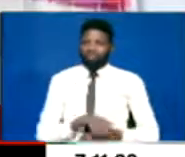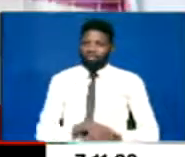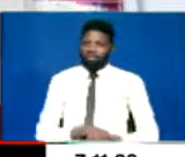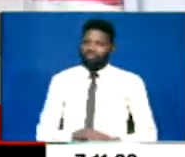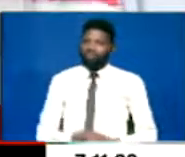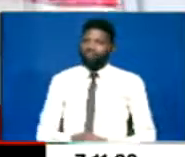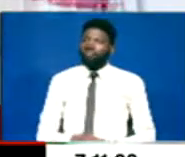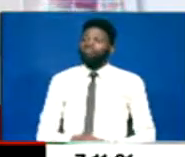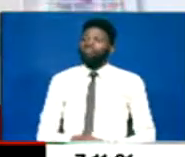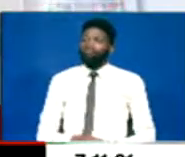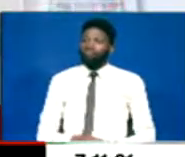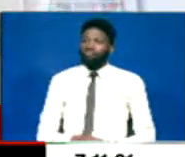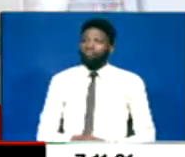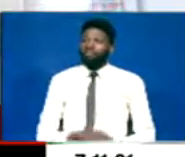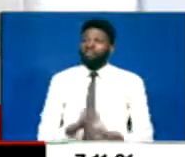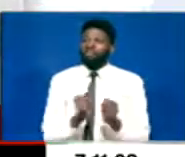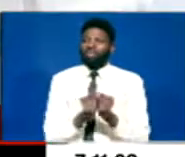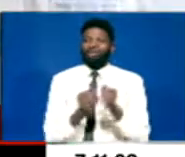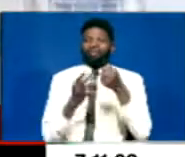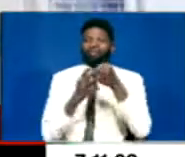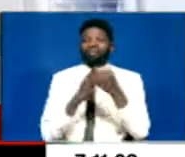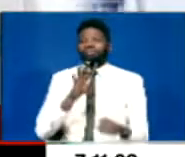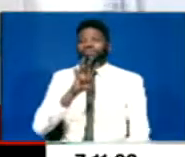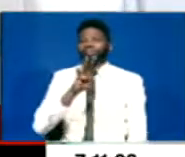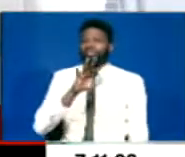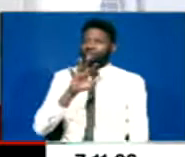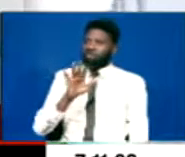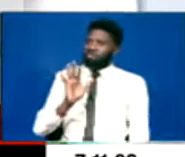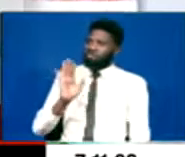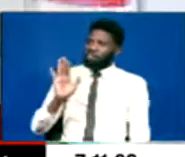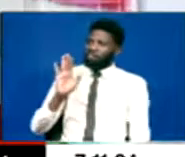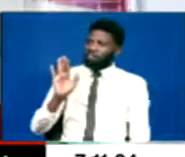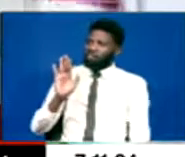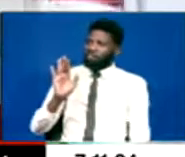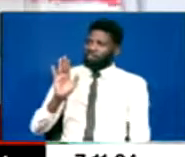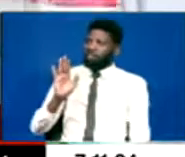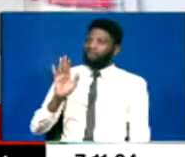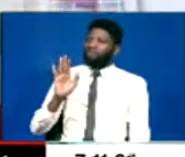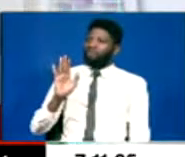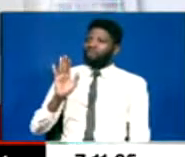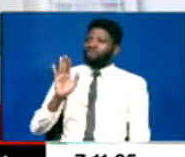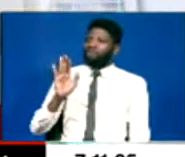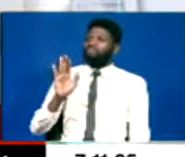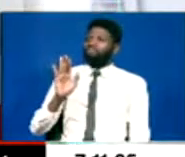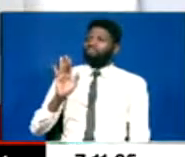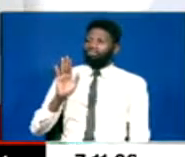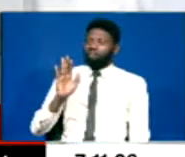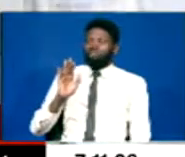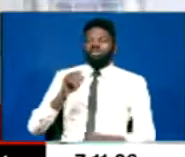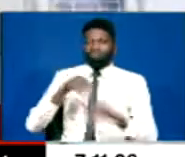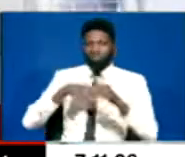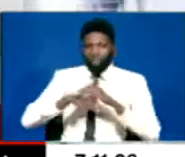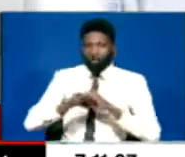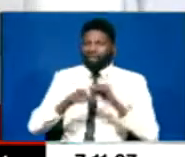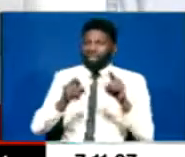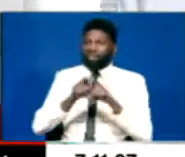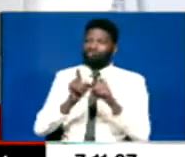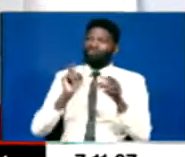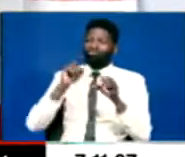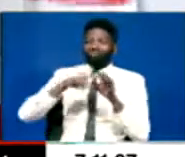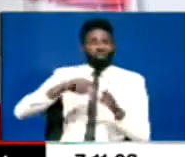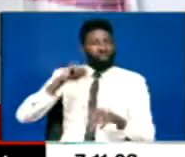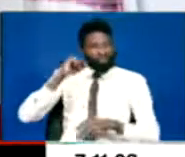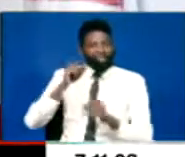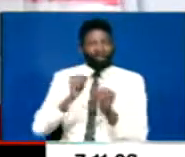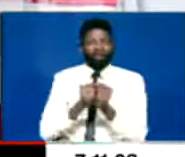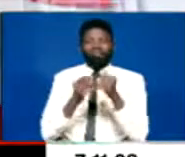1945, Raila Amolo Odinga's route to the cabinet and beyond started when he joined elective politics after the reintroduction of